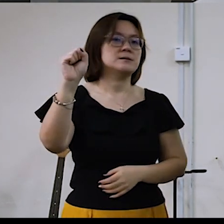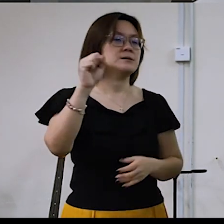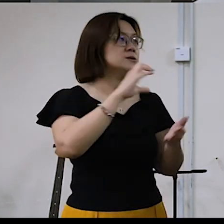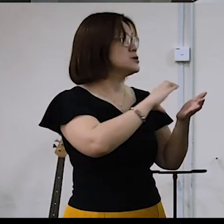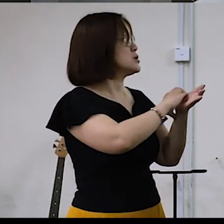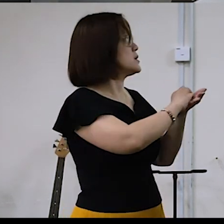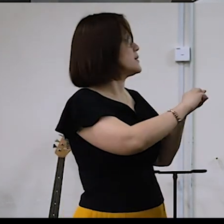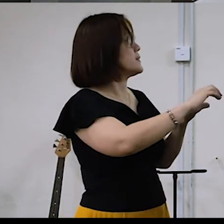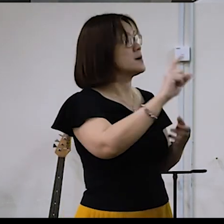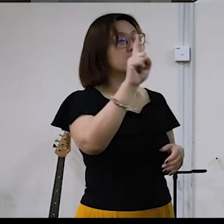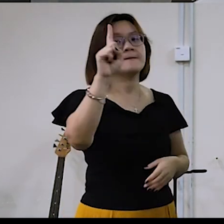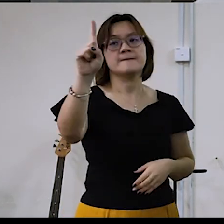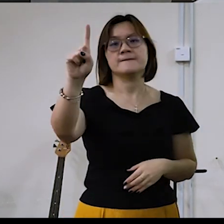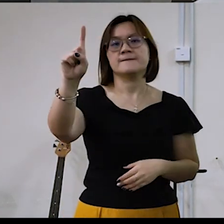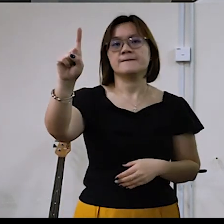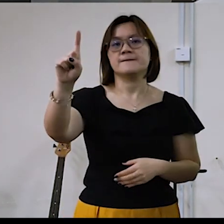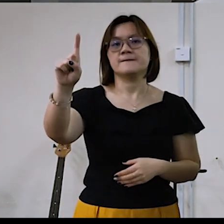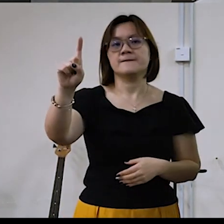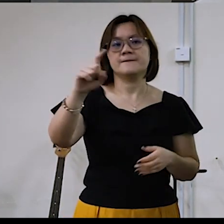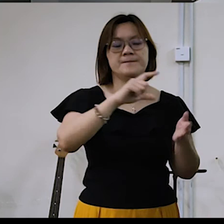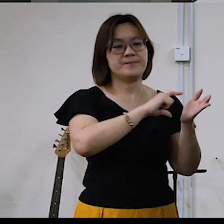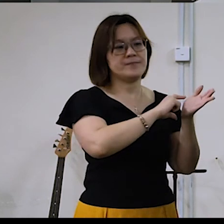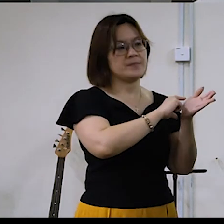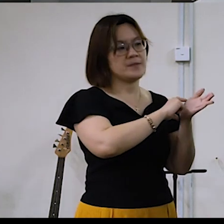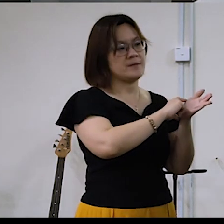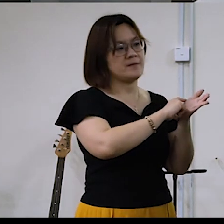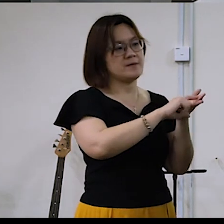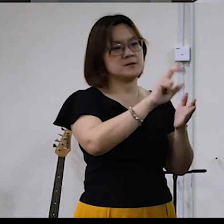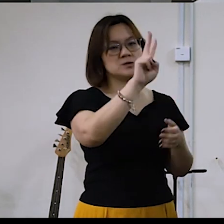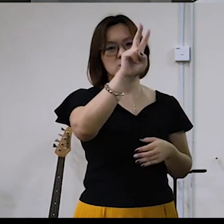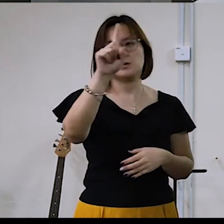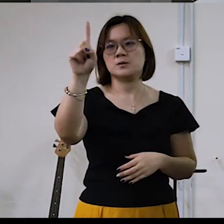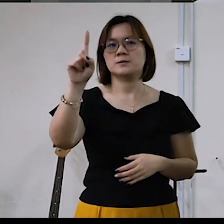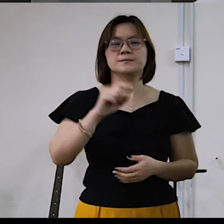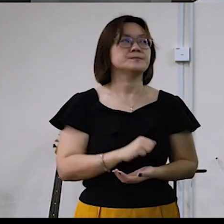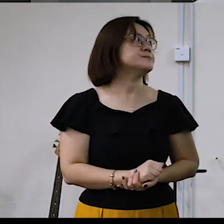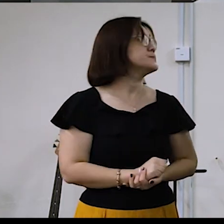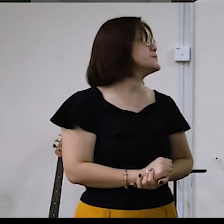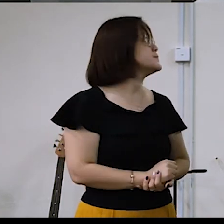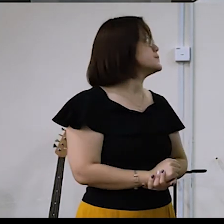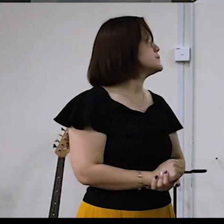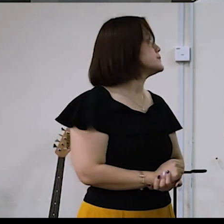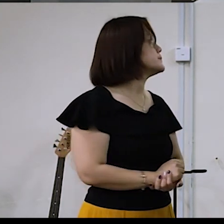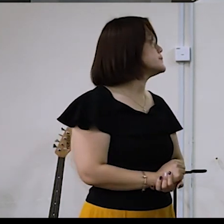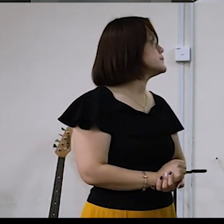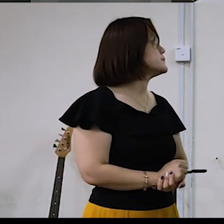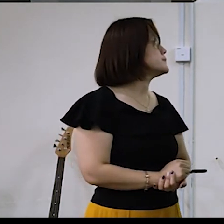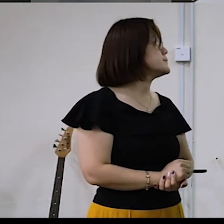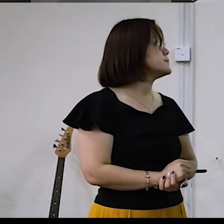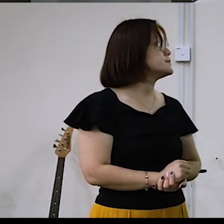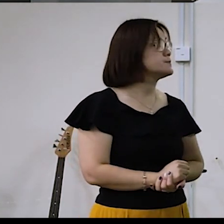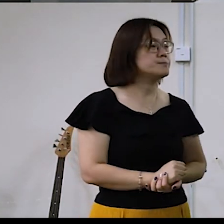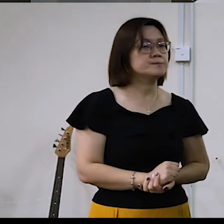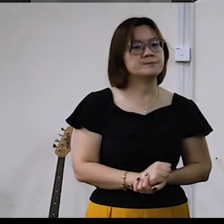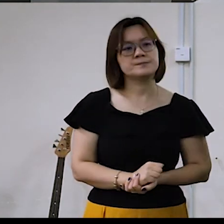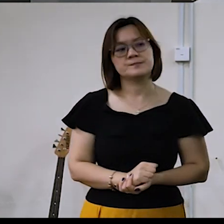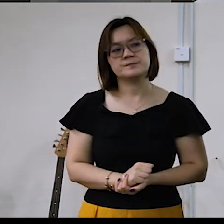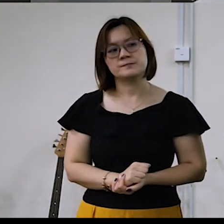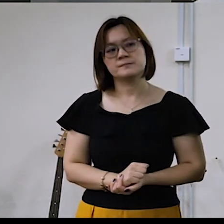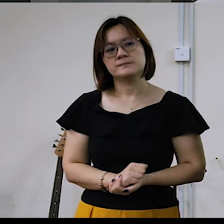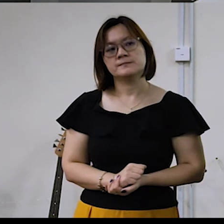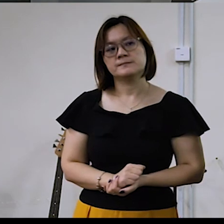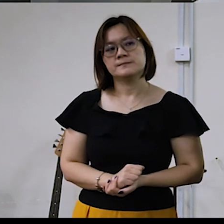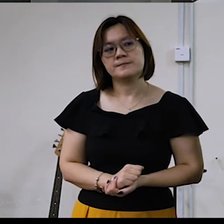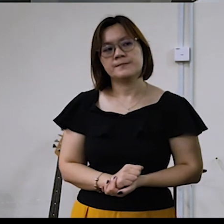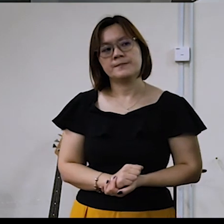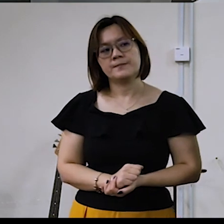Therefore, of these men who have accompanied us all the time, that the Lord Jesus went in and out among